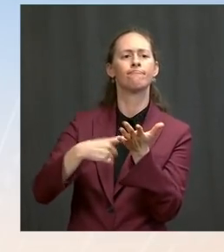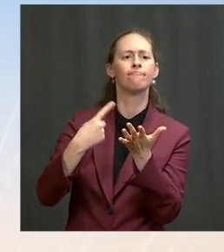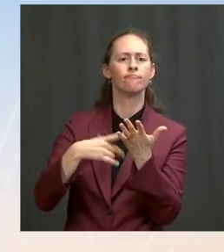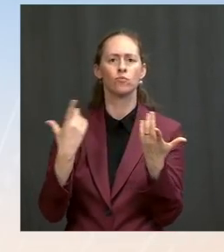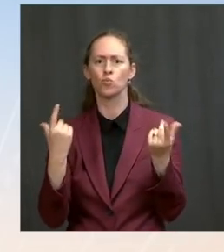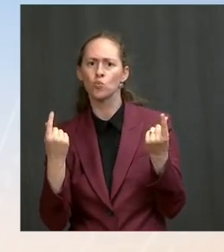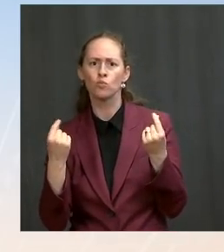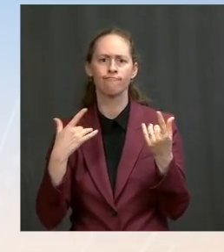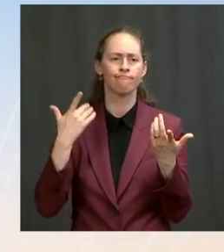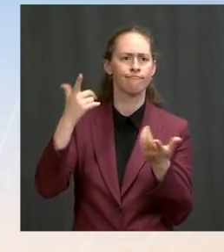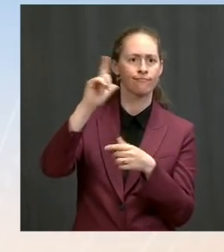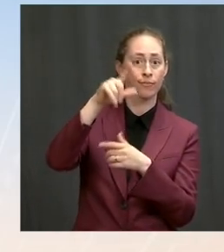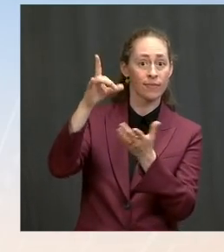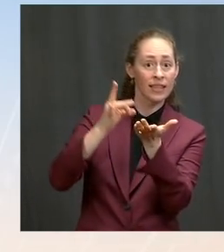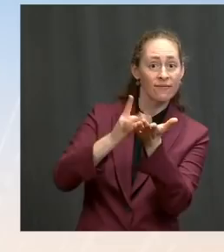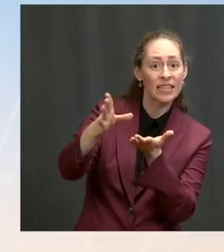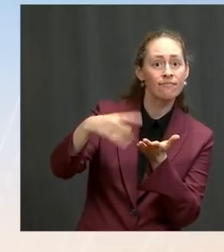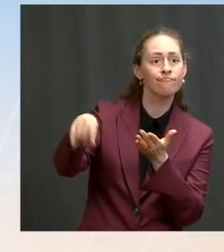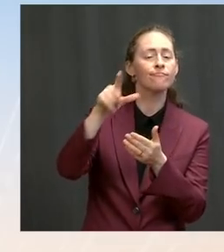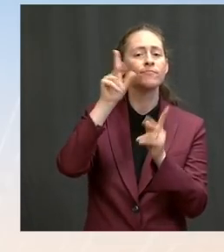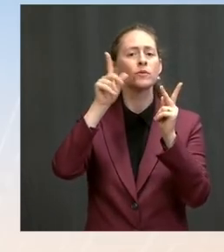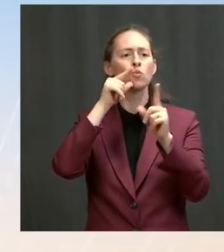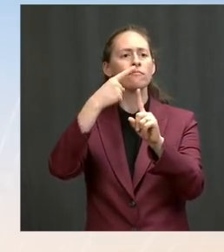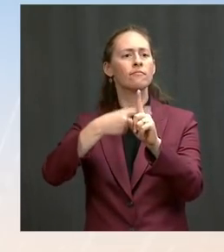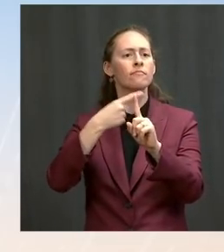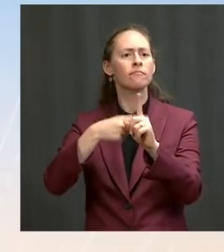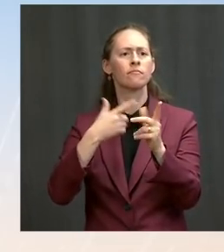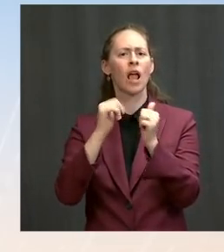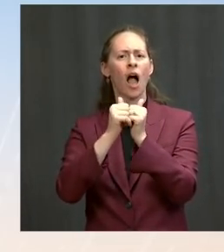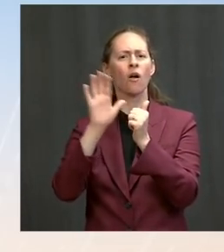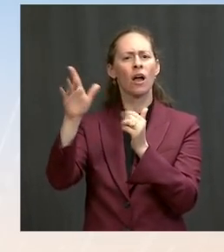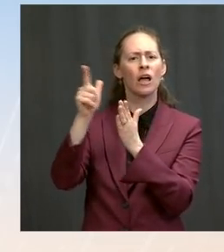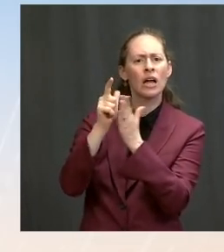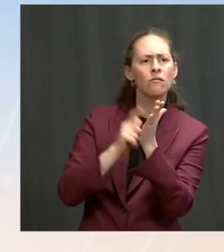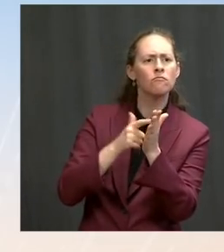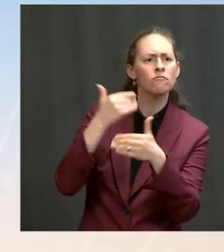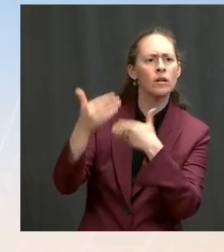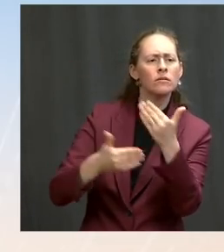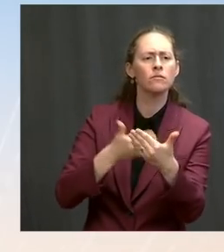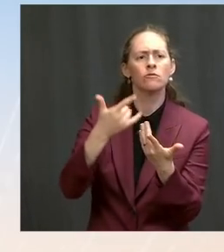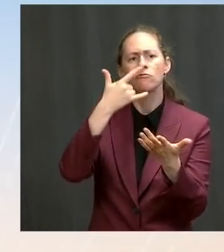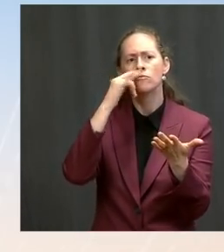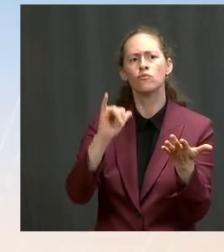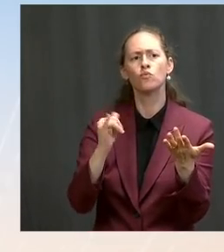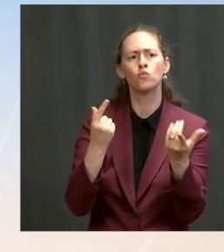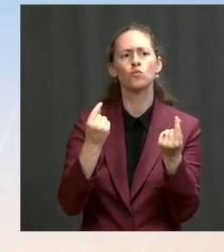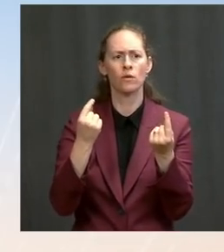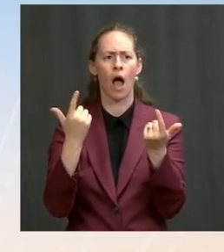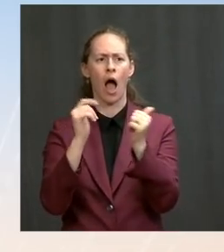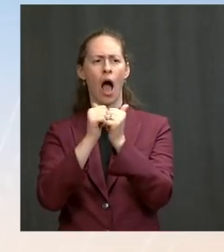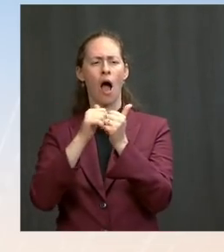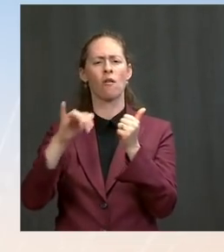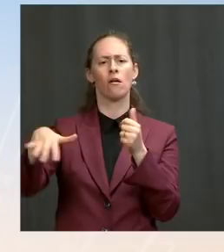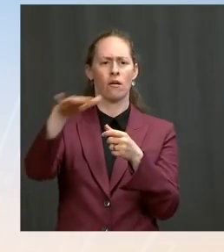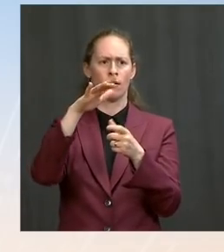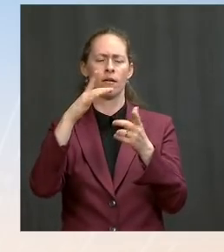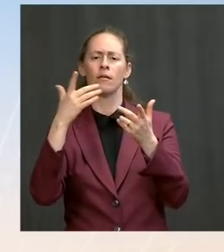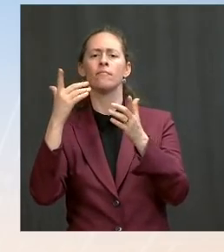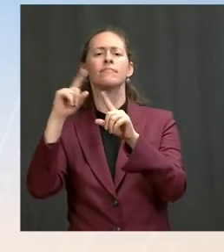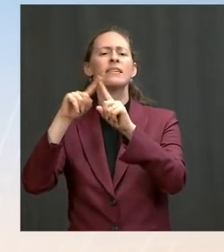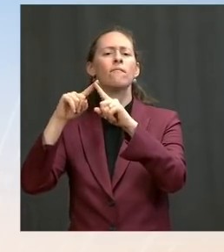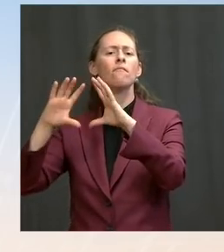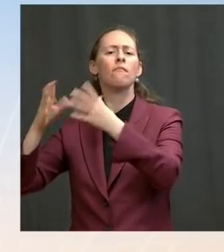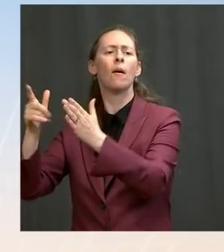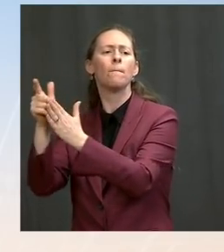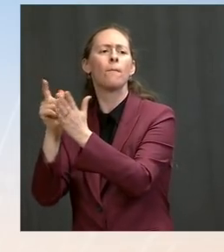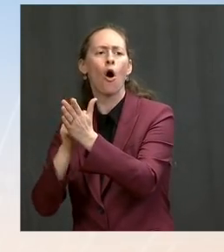legal services, legal service organizations, local bar associations, community-based organizations, emergency rental assistance administrators,